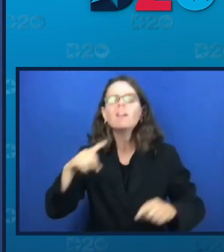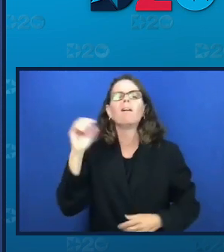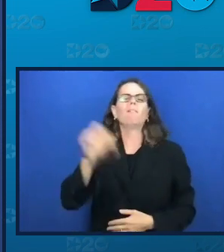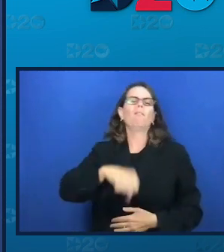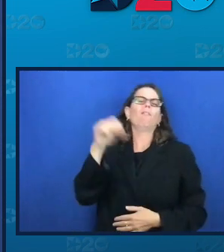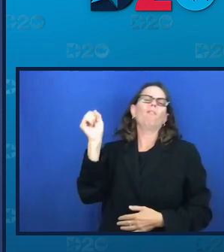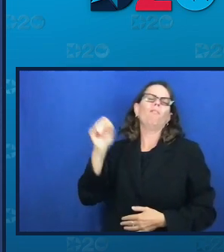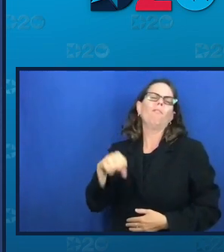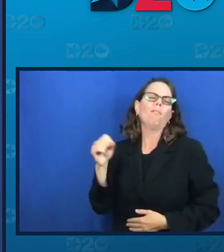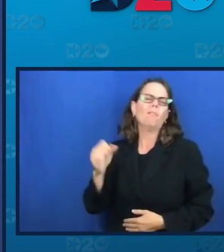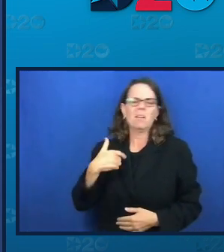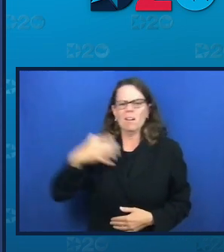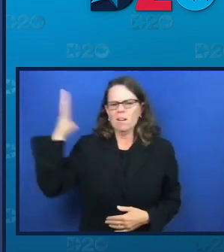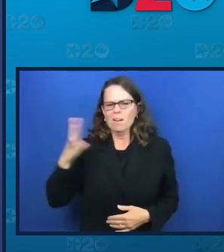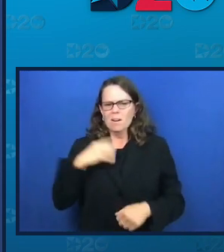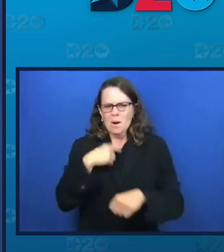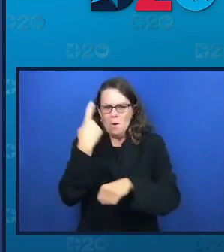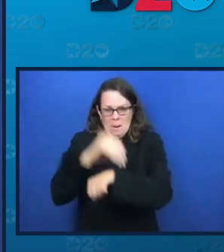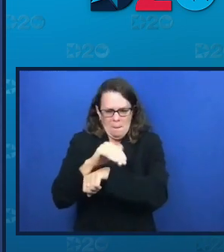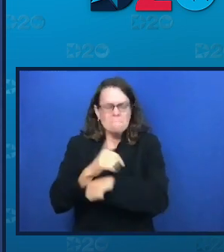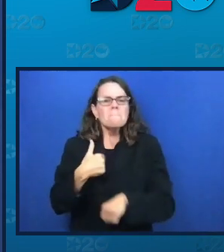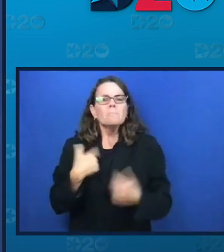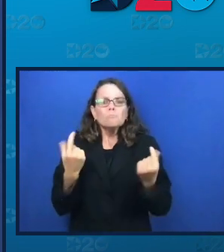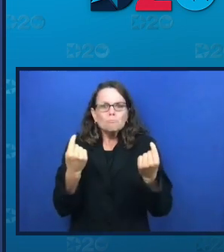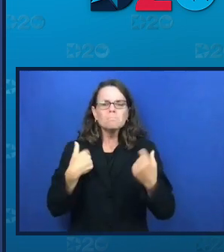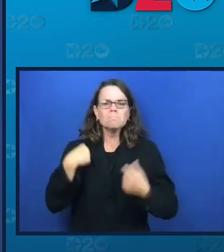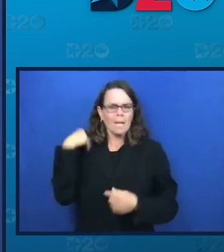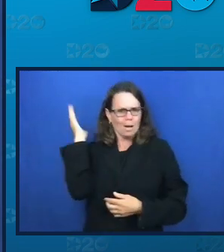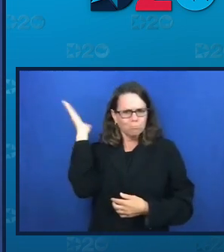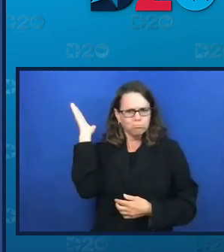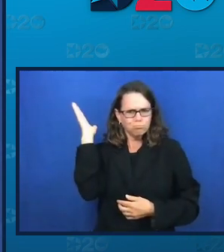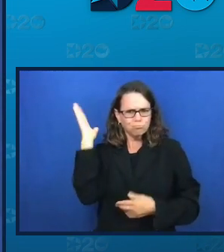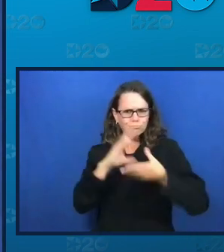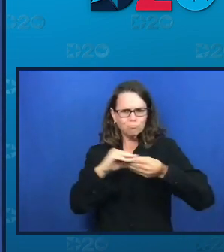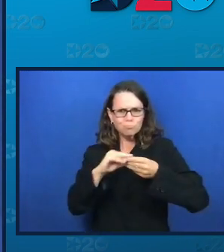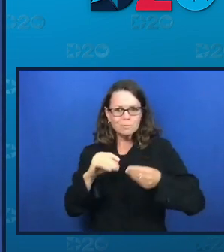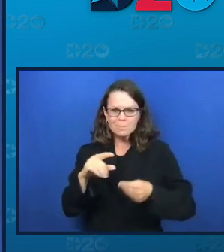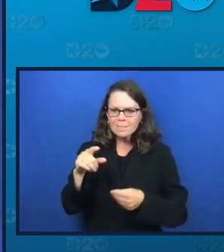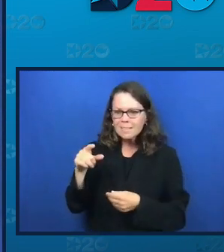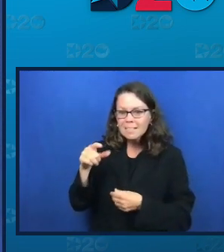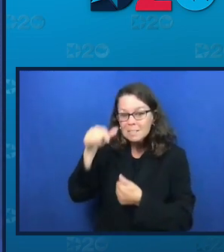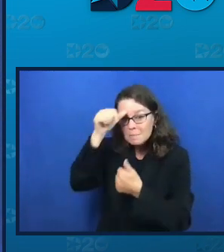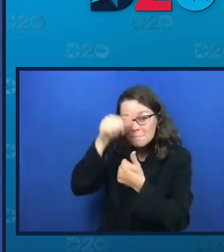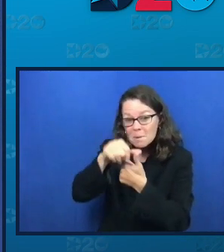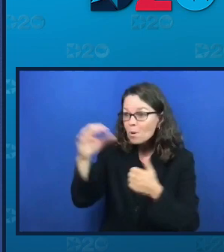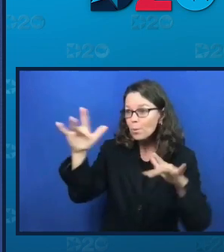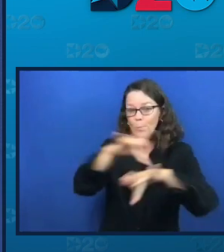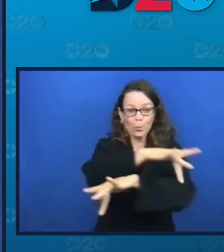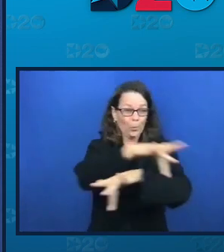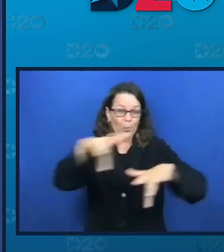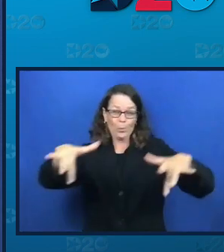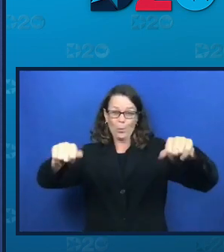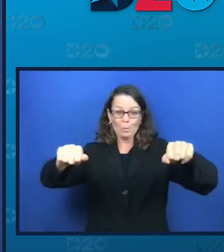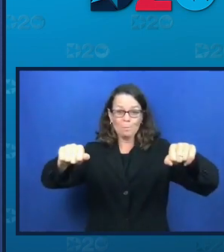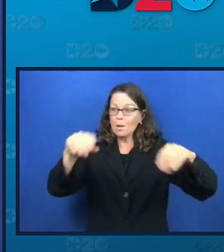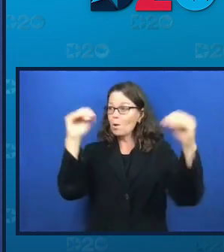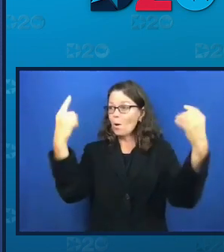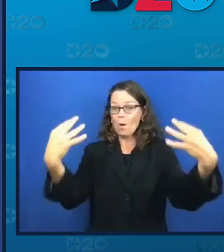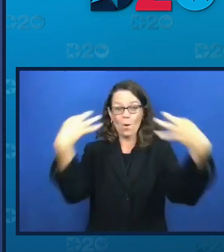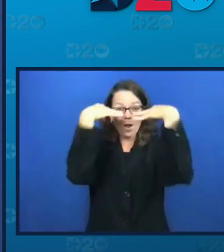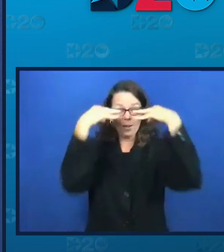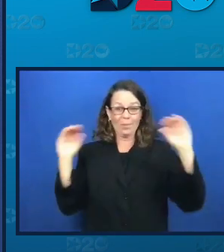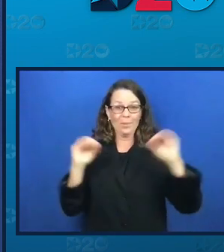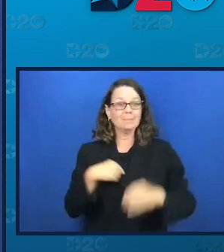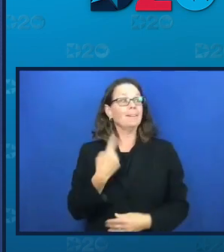you know what this is like. No one was there. No one was watching. I was all alone, and I gave my speech with